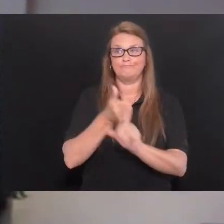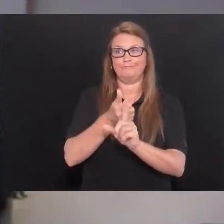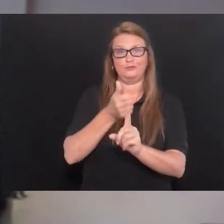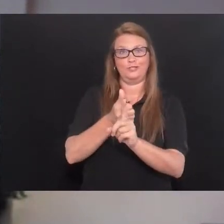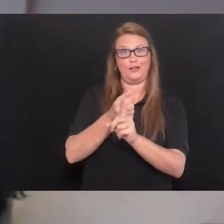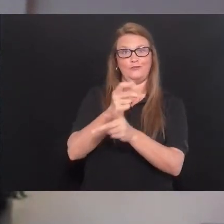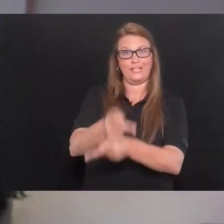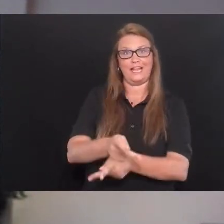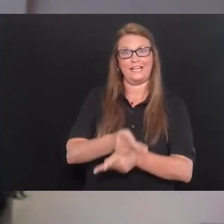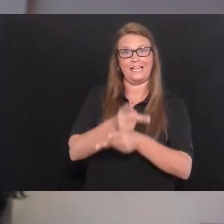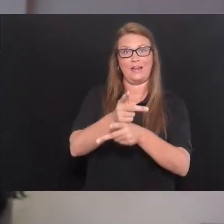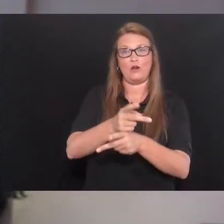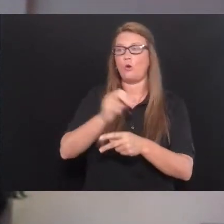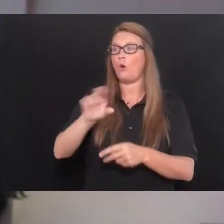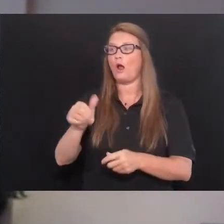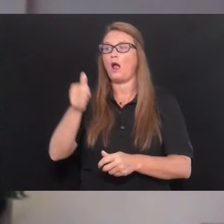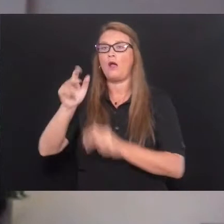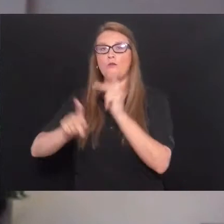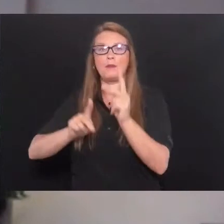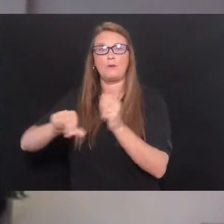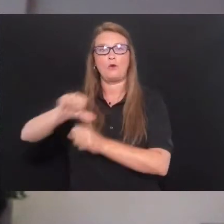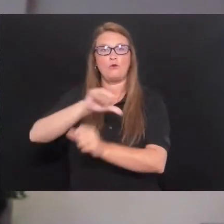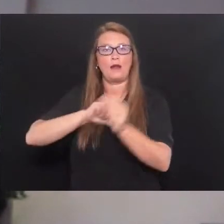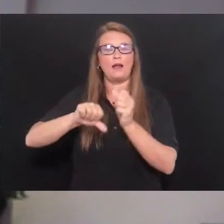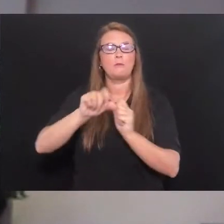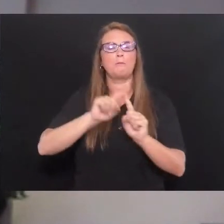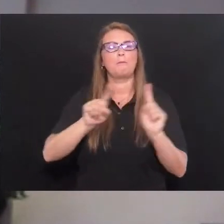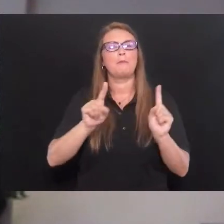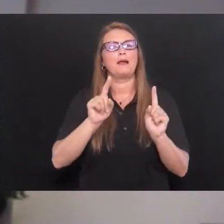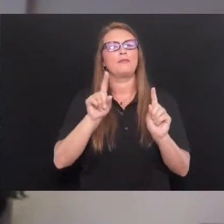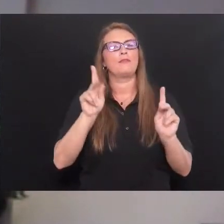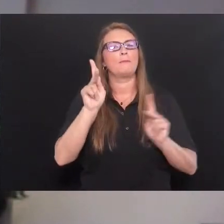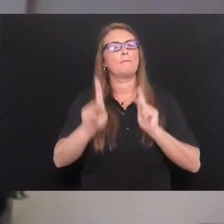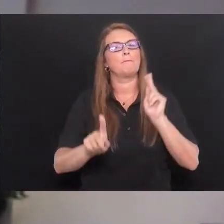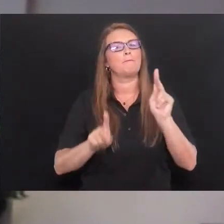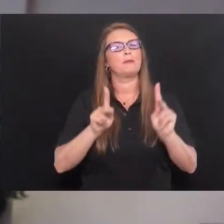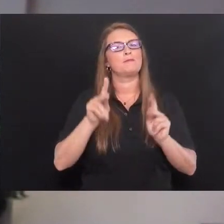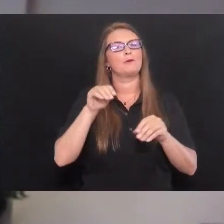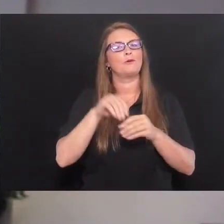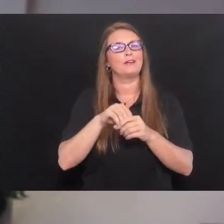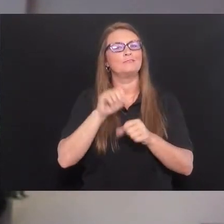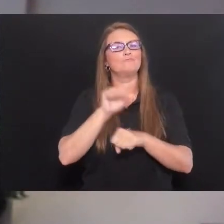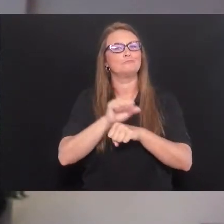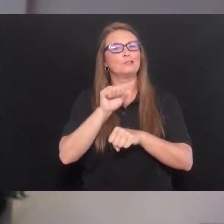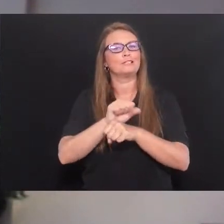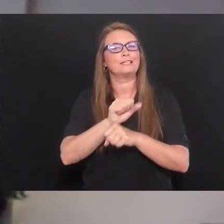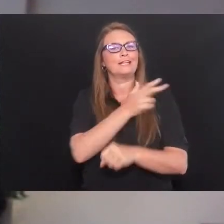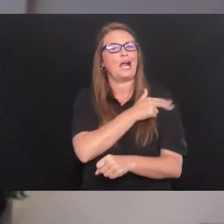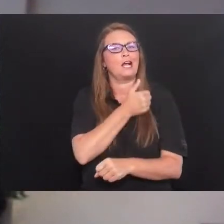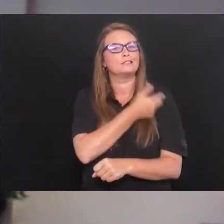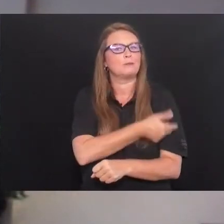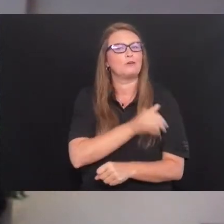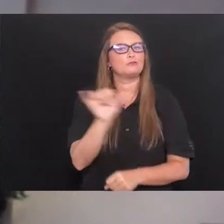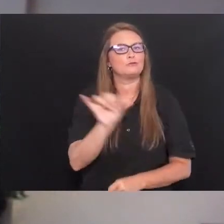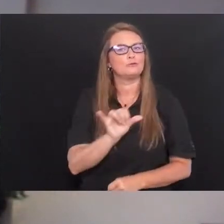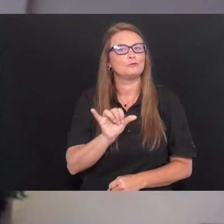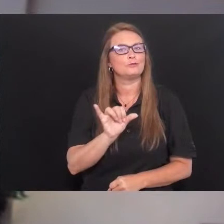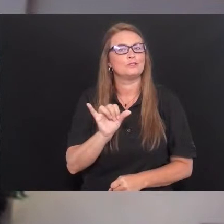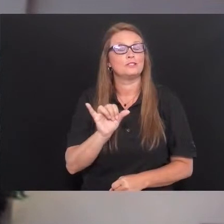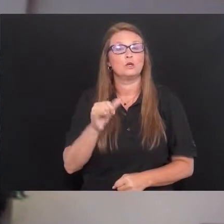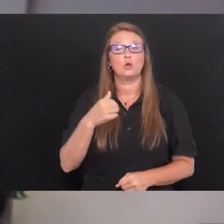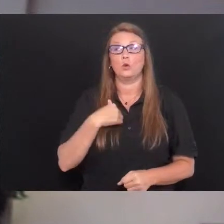people that might get sick from COVID-19, but also for people that need our hospital capacity for other things. And as we look at